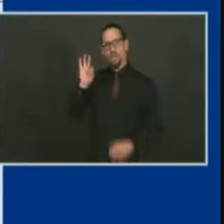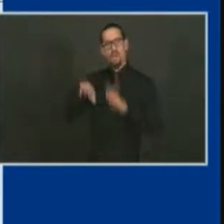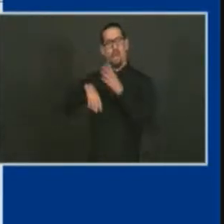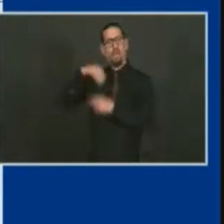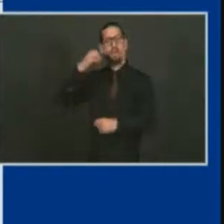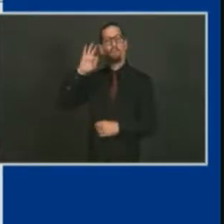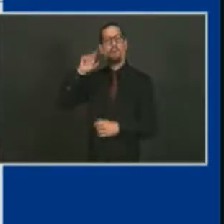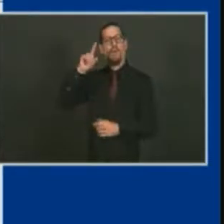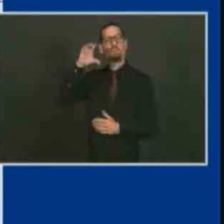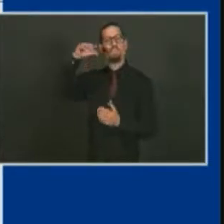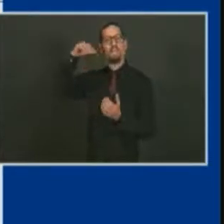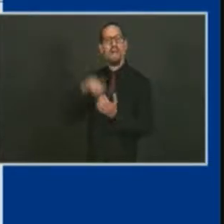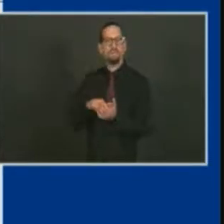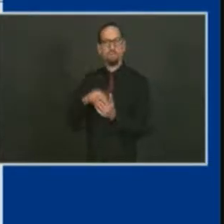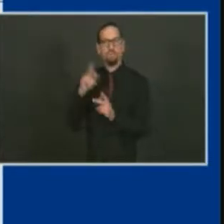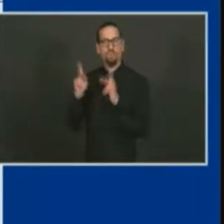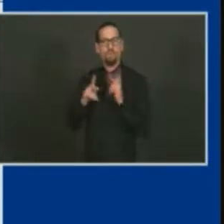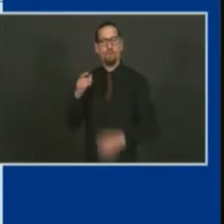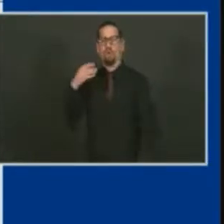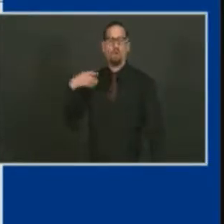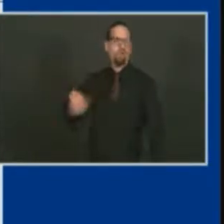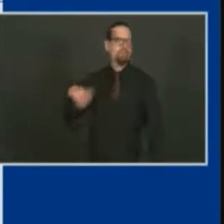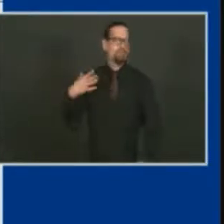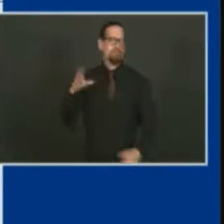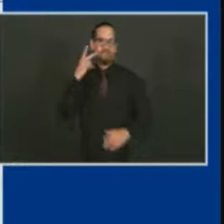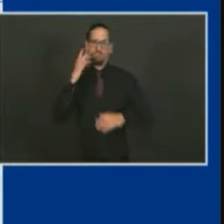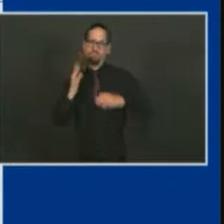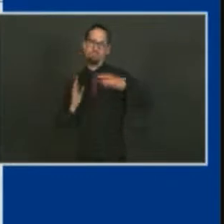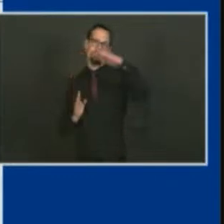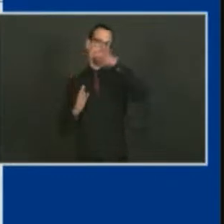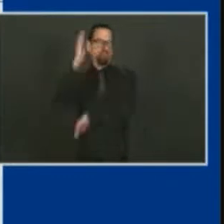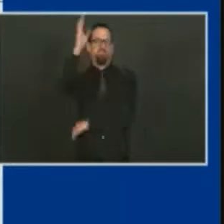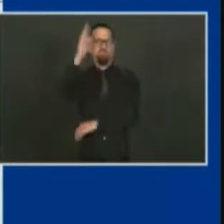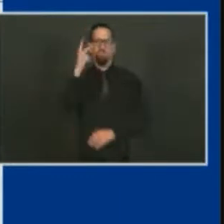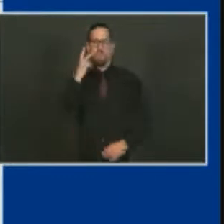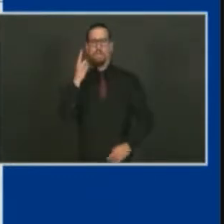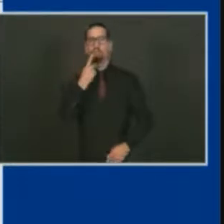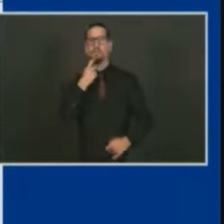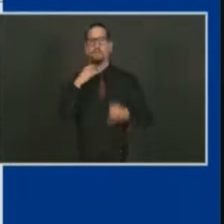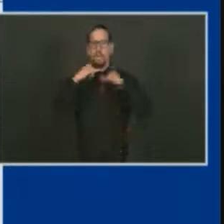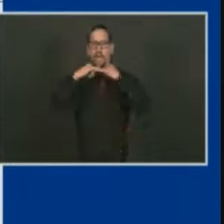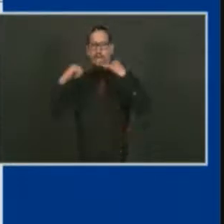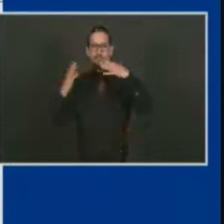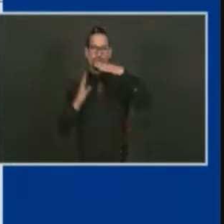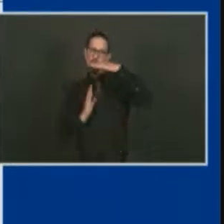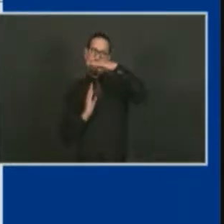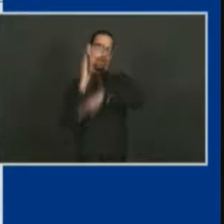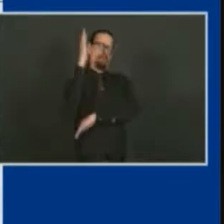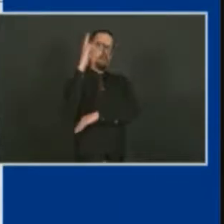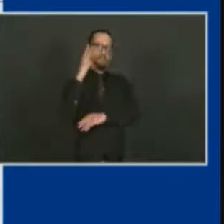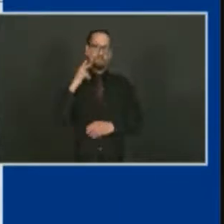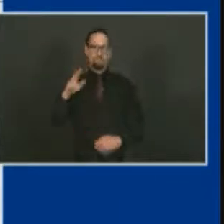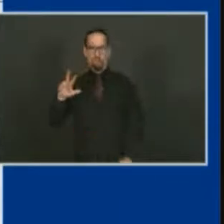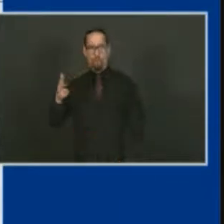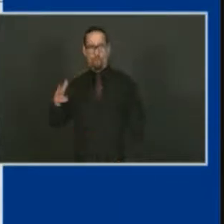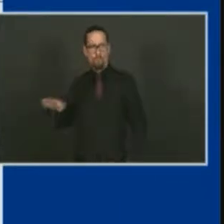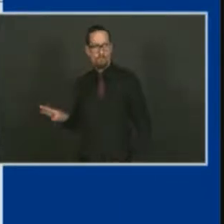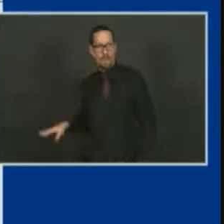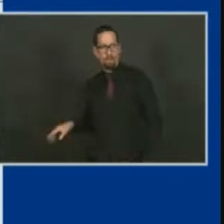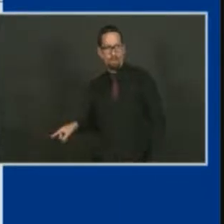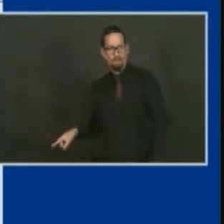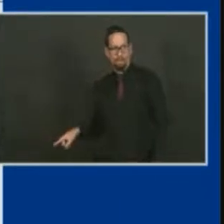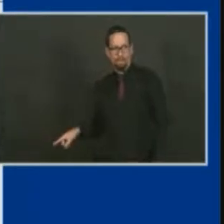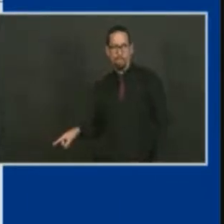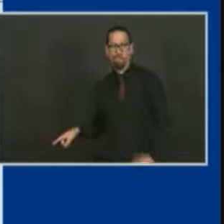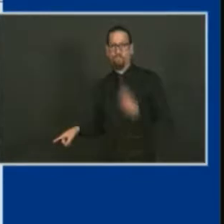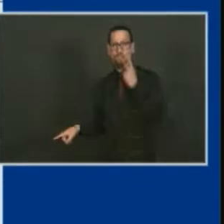way above the 100, which is that red line on the screen before you. It's the highest that it's been in several months. We did